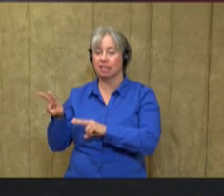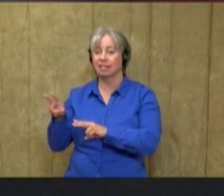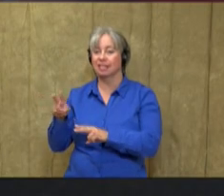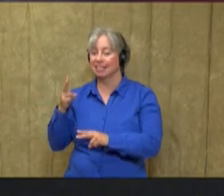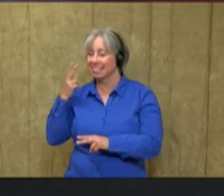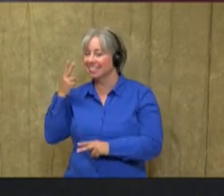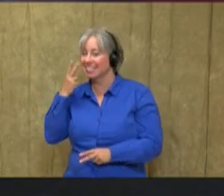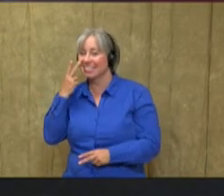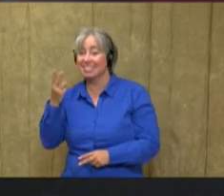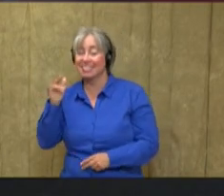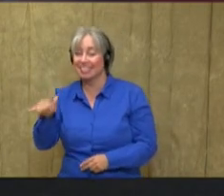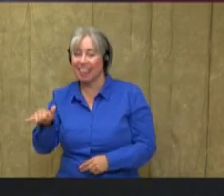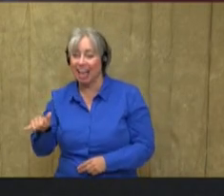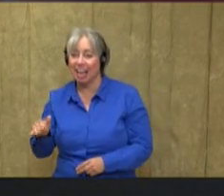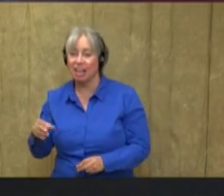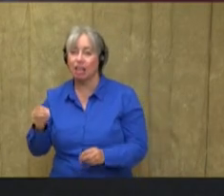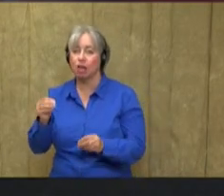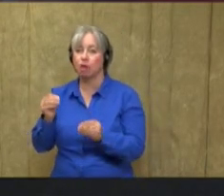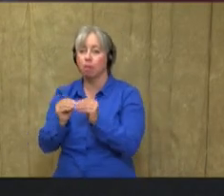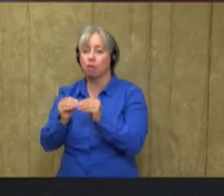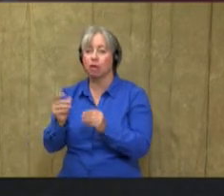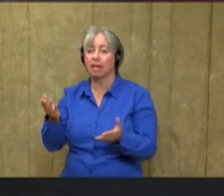Did you see that? And if I give it even more energy,